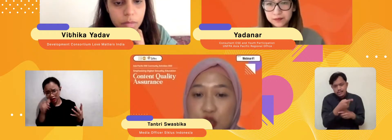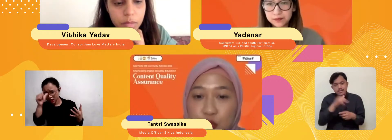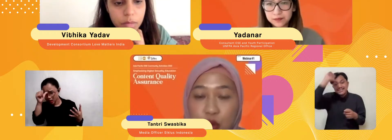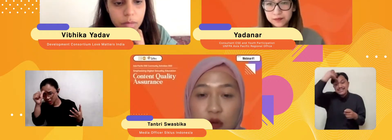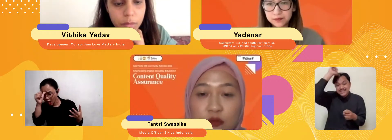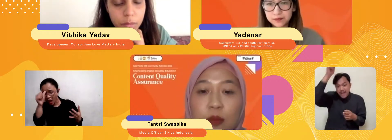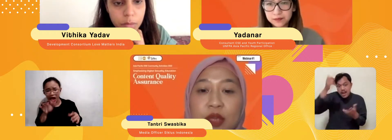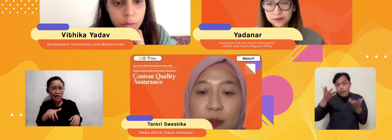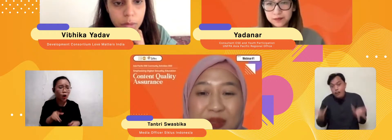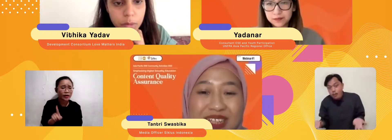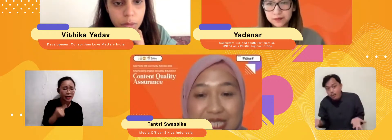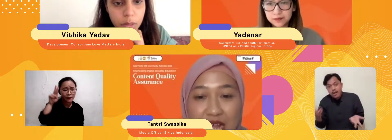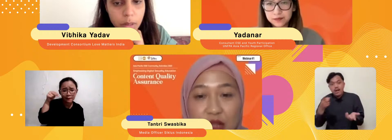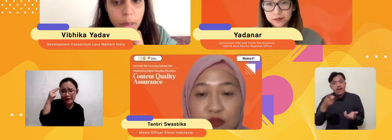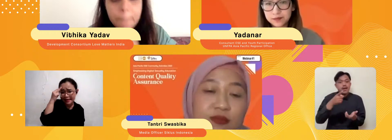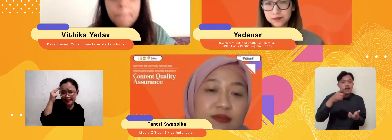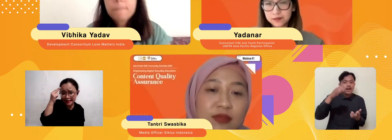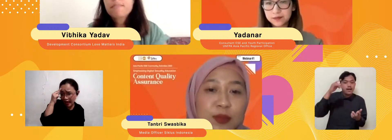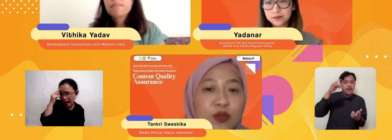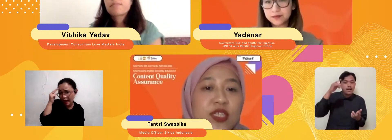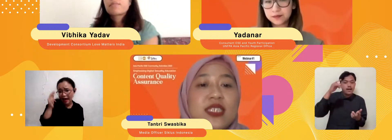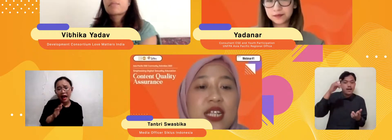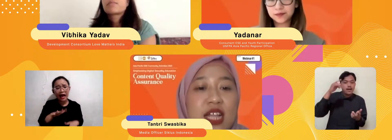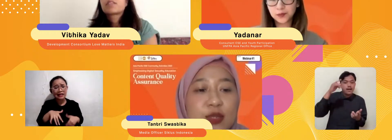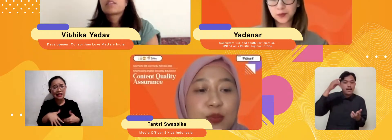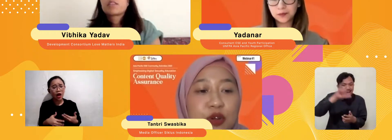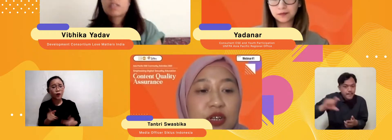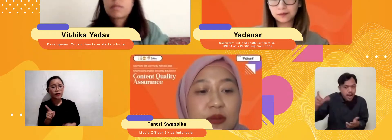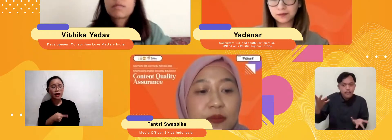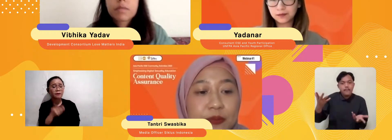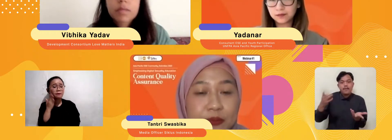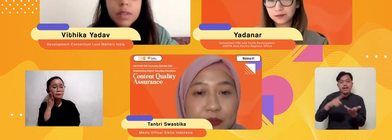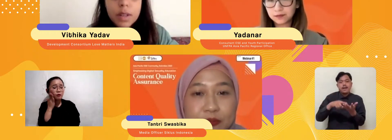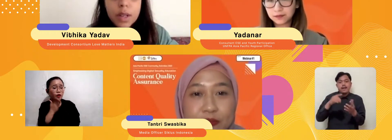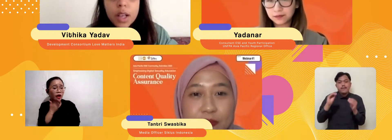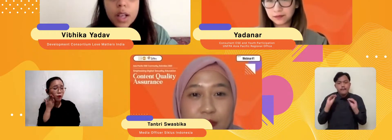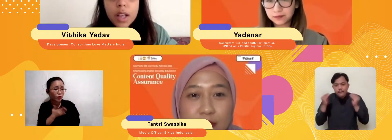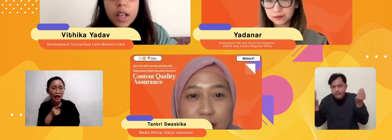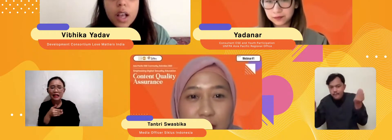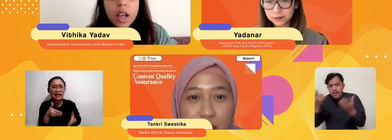this issue, or from young people itself? Maybe you can tell us more.